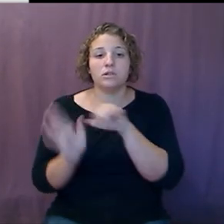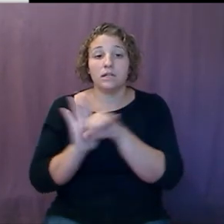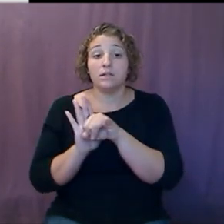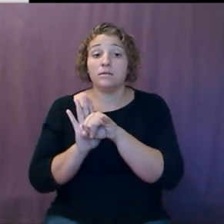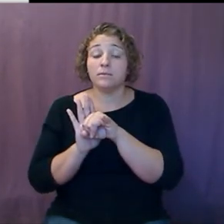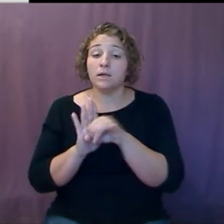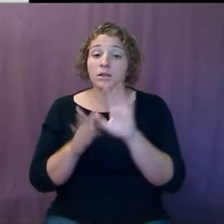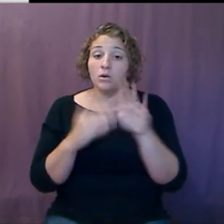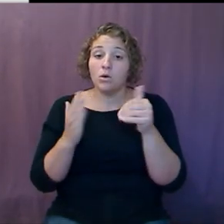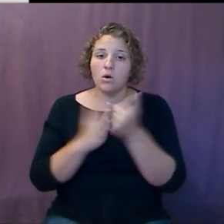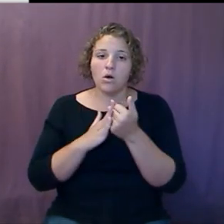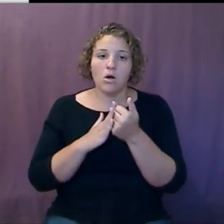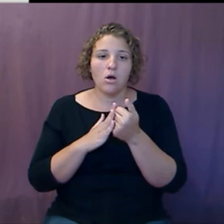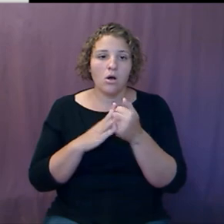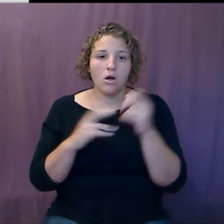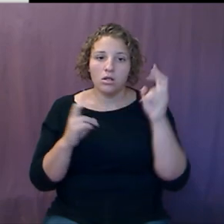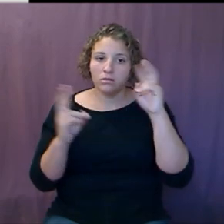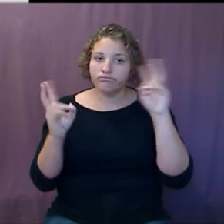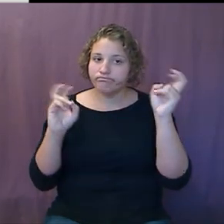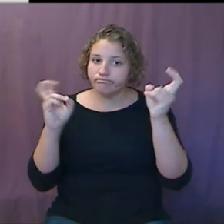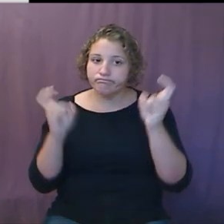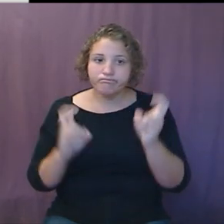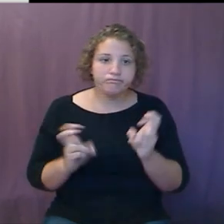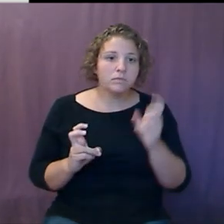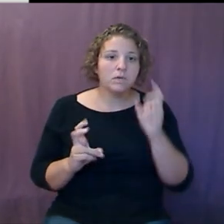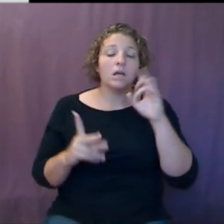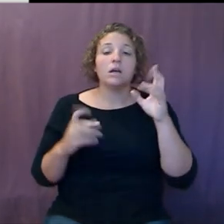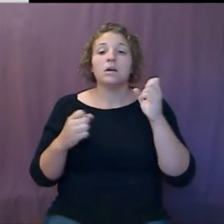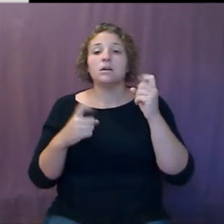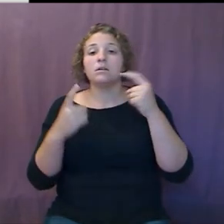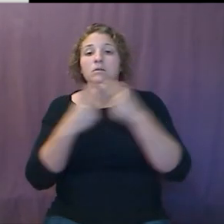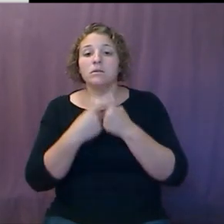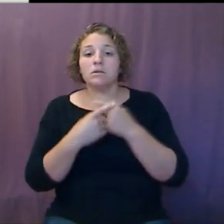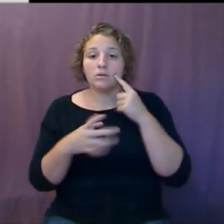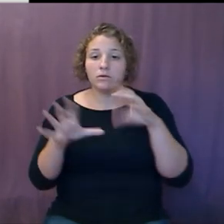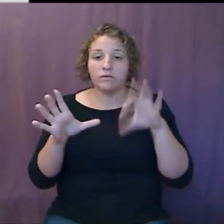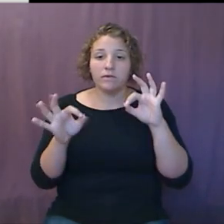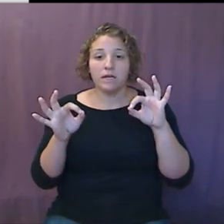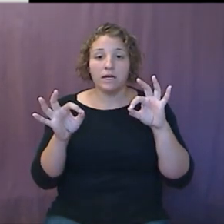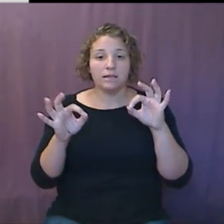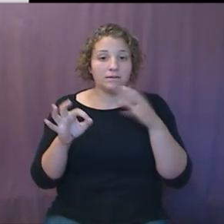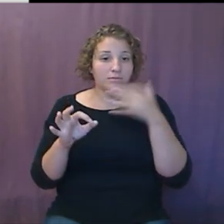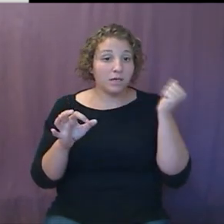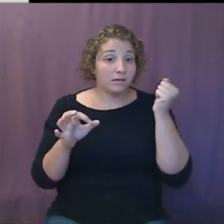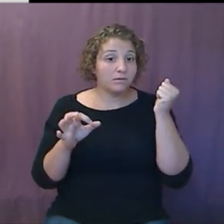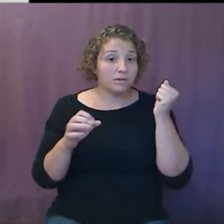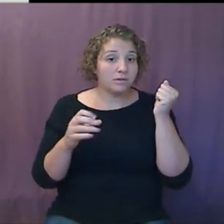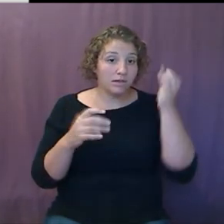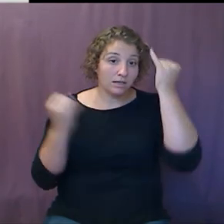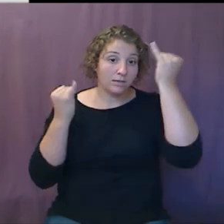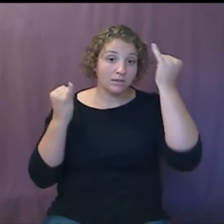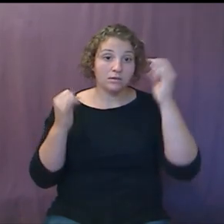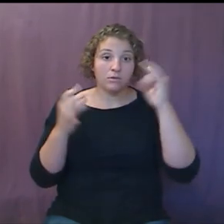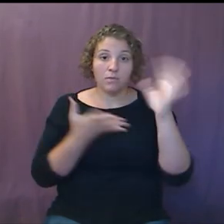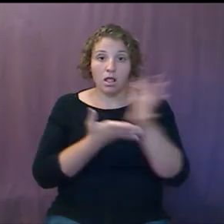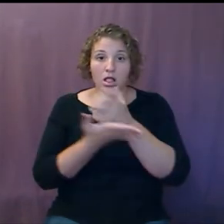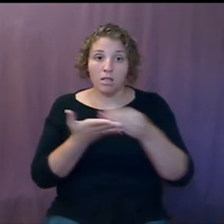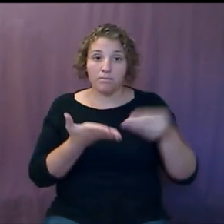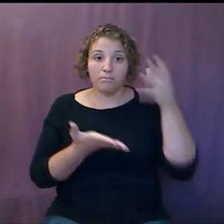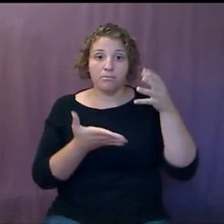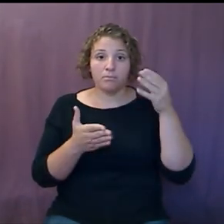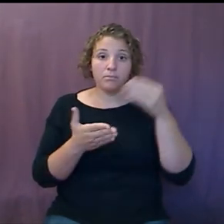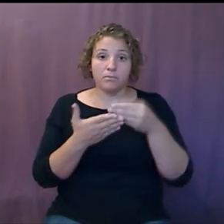are all hot button issues that when someone finally delivers a better mousetrap they're gonna make a lot of money and this is what they are driving